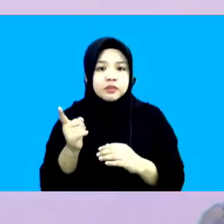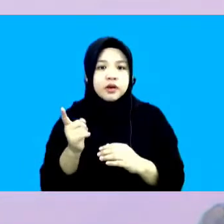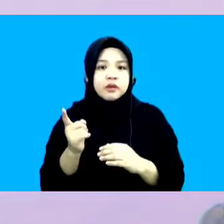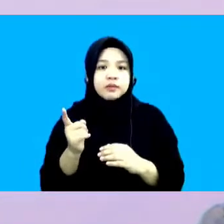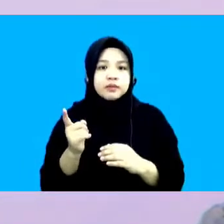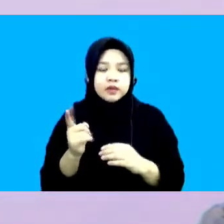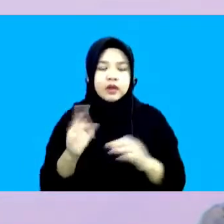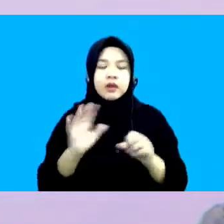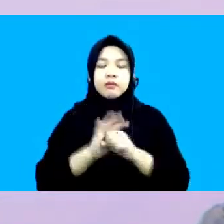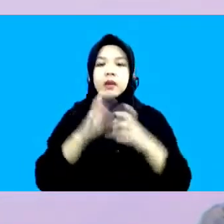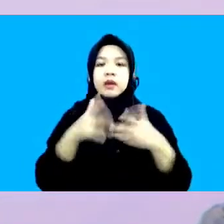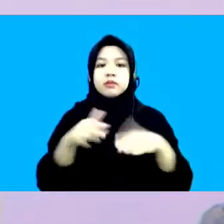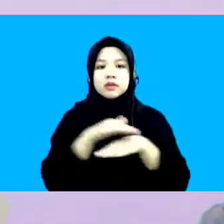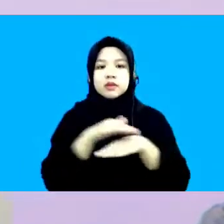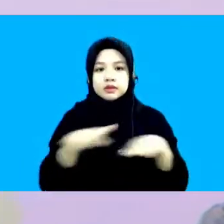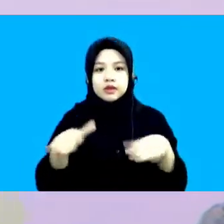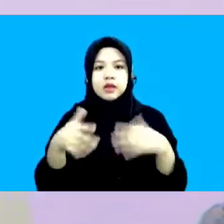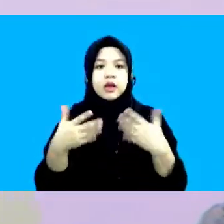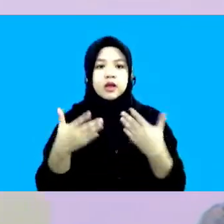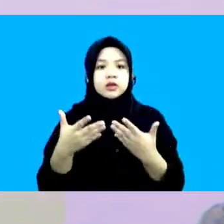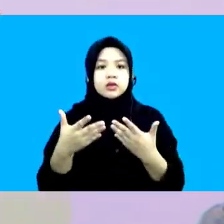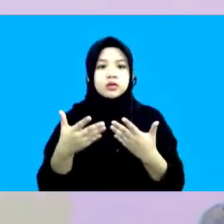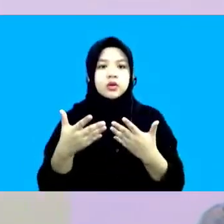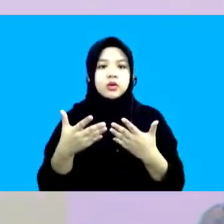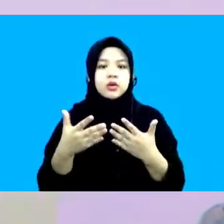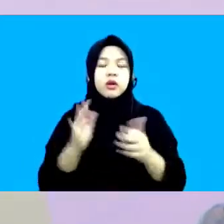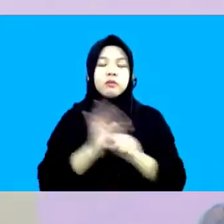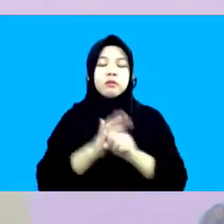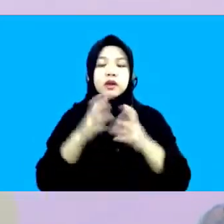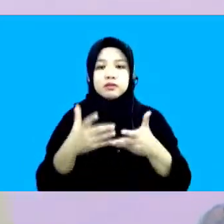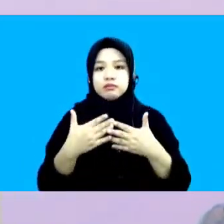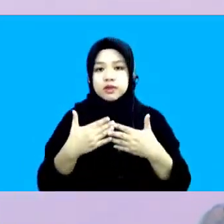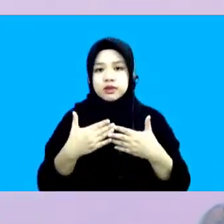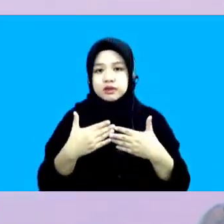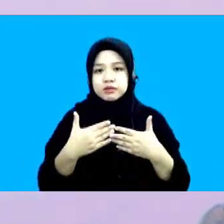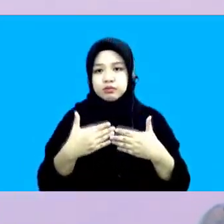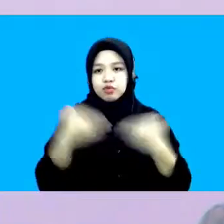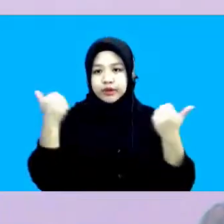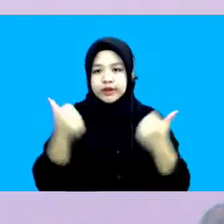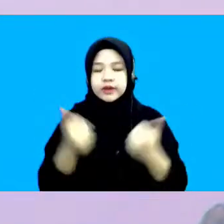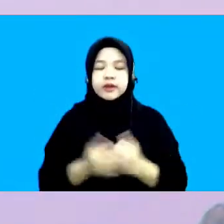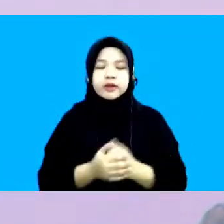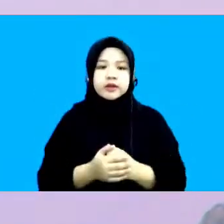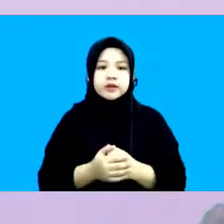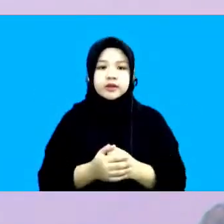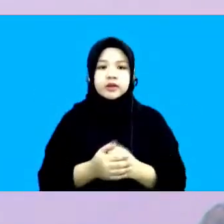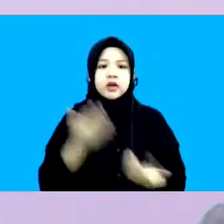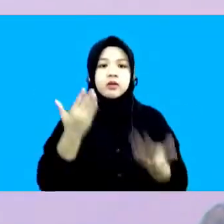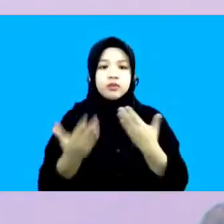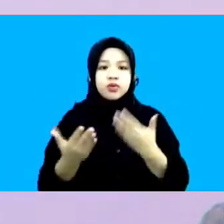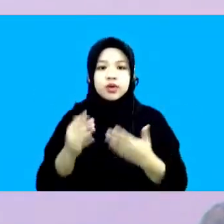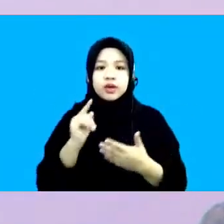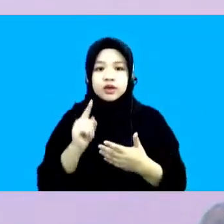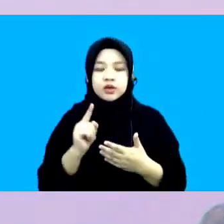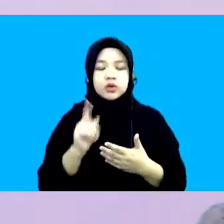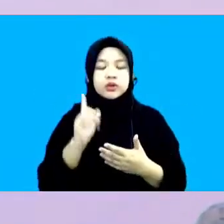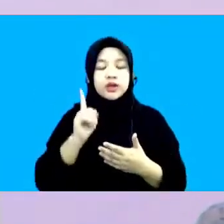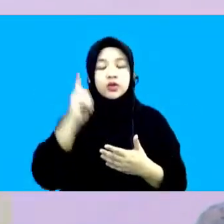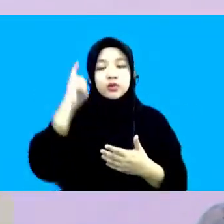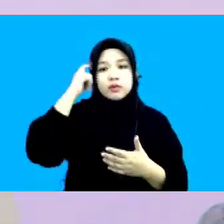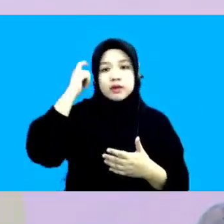comprise basically basic services like education and health, as well as basic infrastructures, including